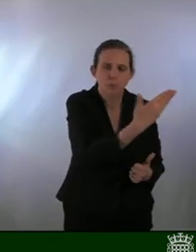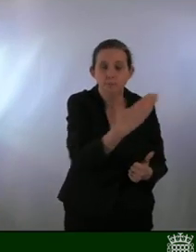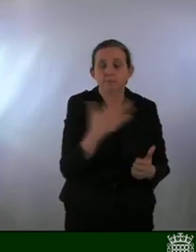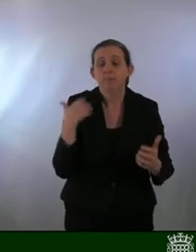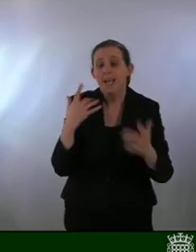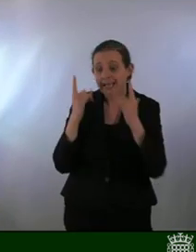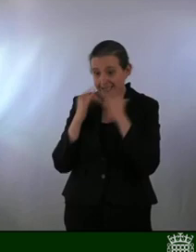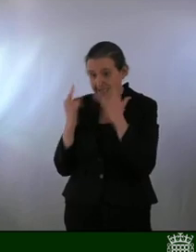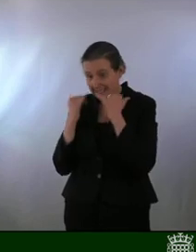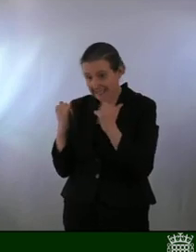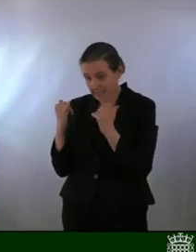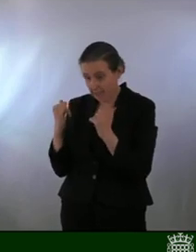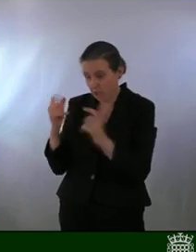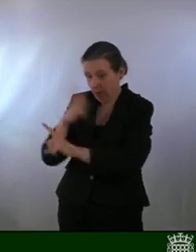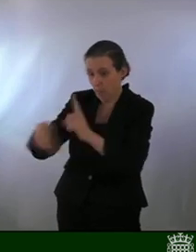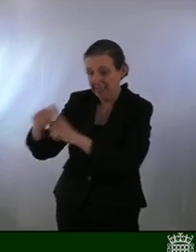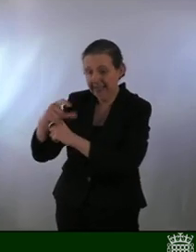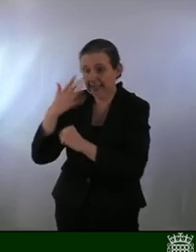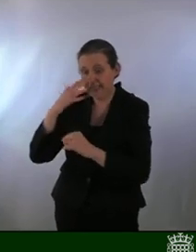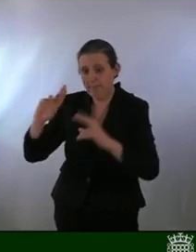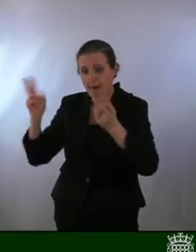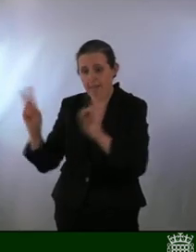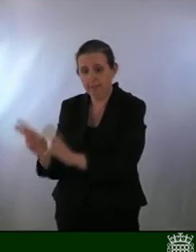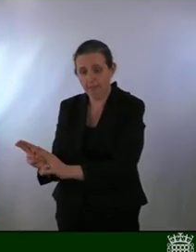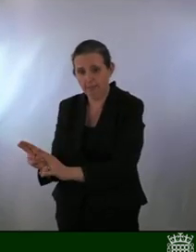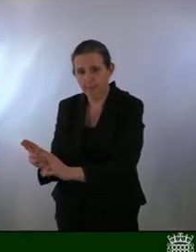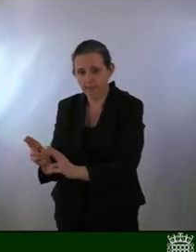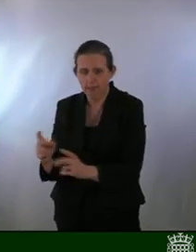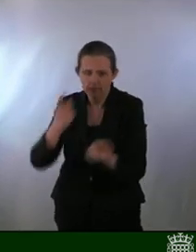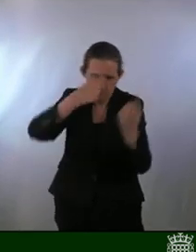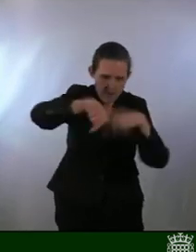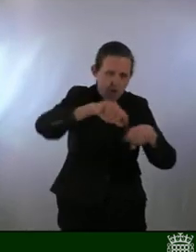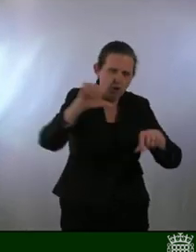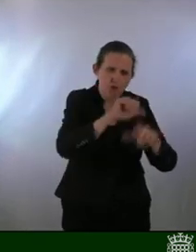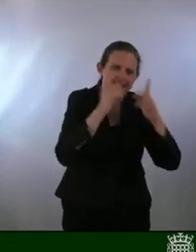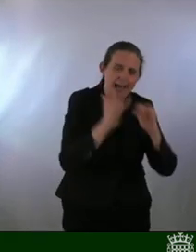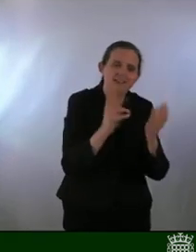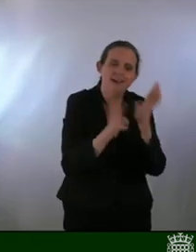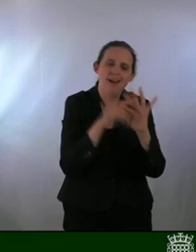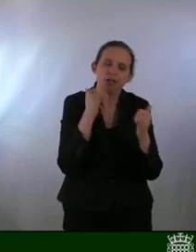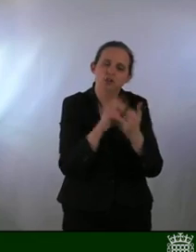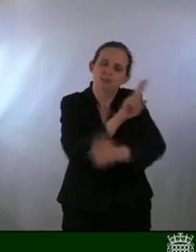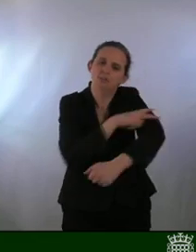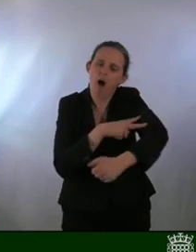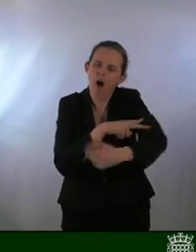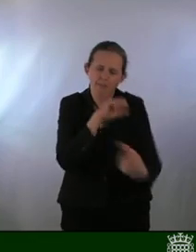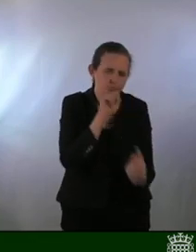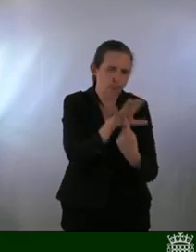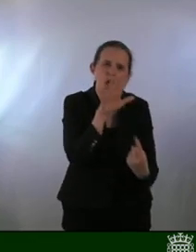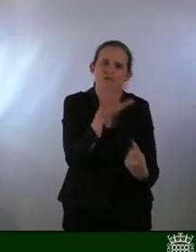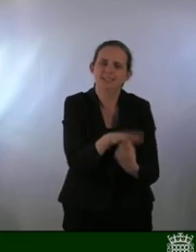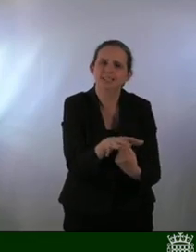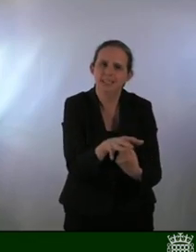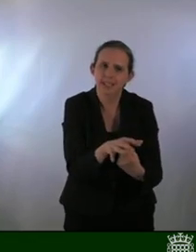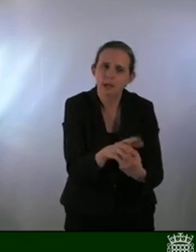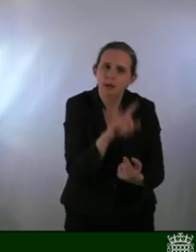testing, with consideration being given to testing of NHS staff as a priority, will my right honourable friend advise if this will